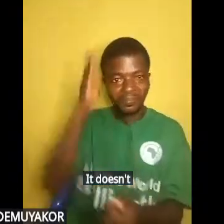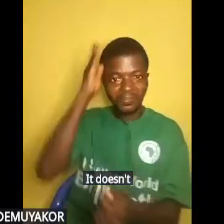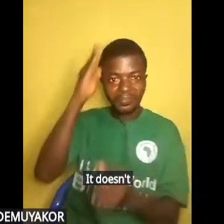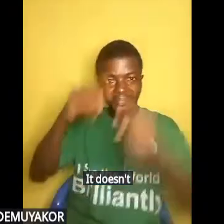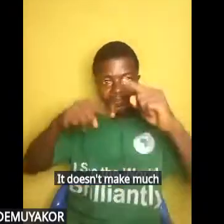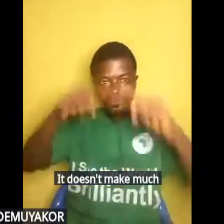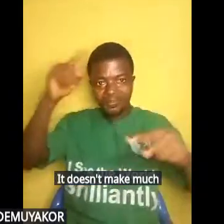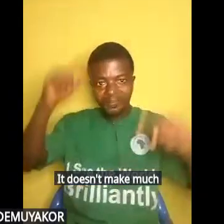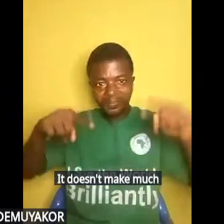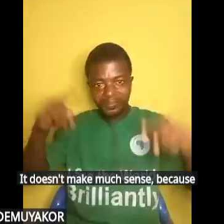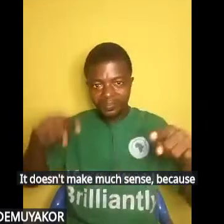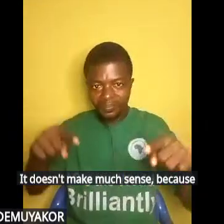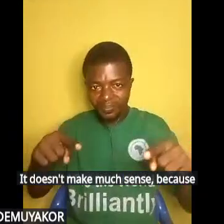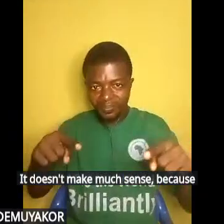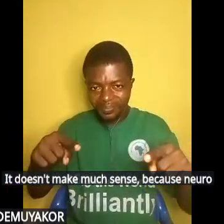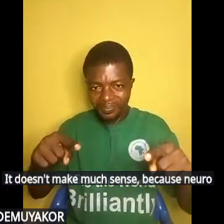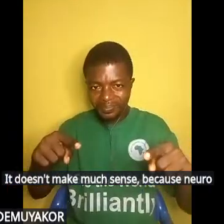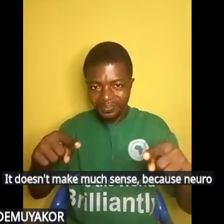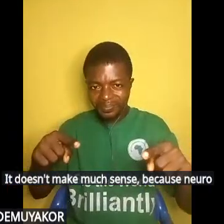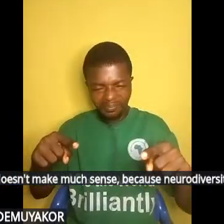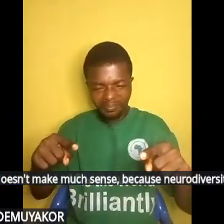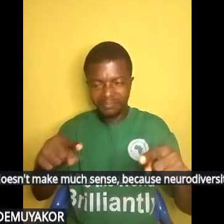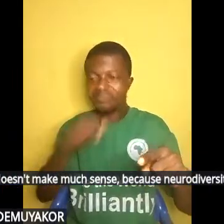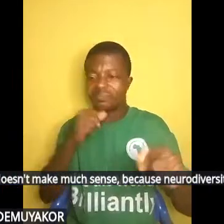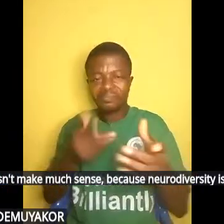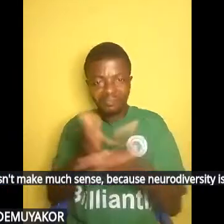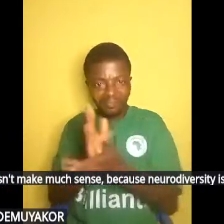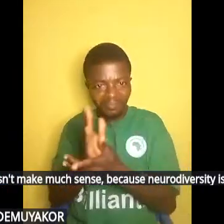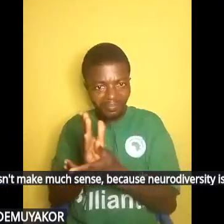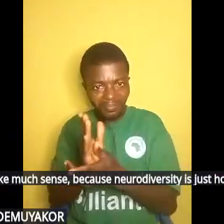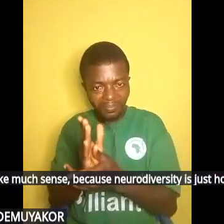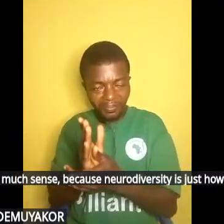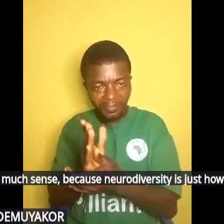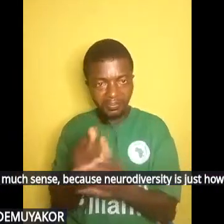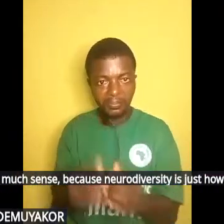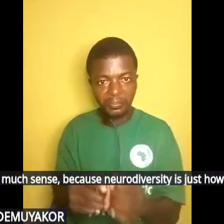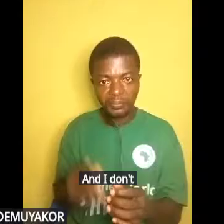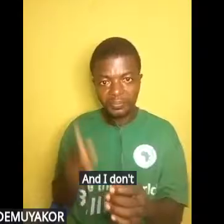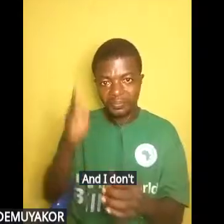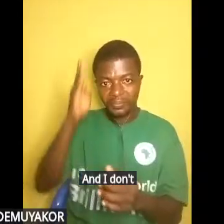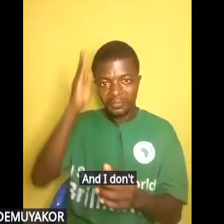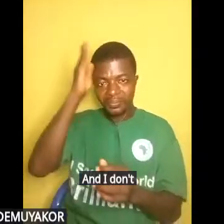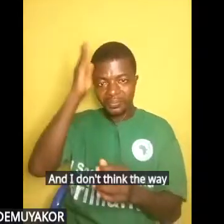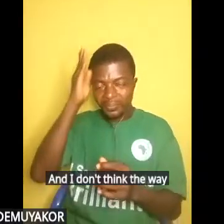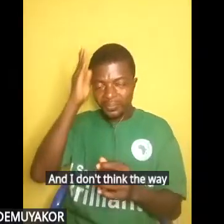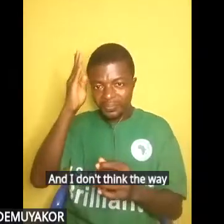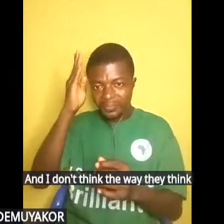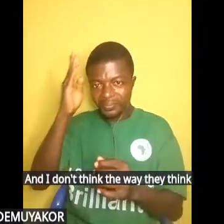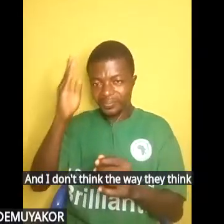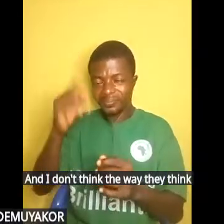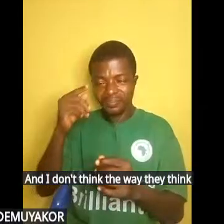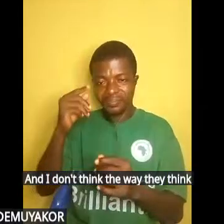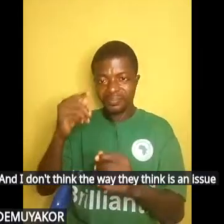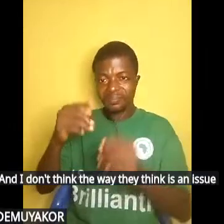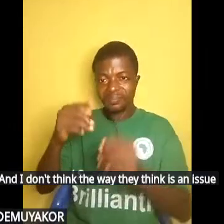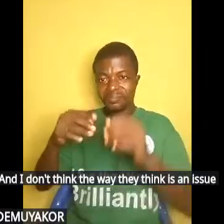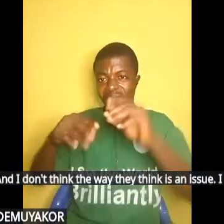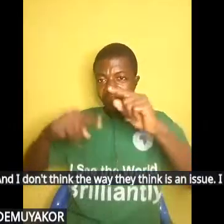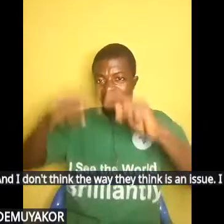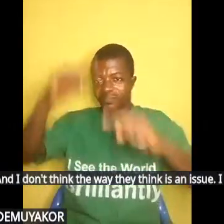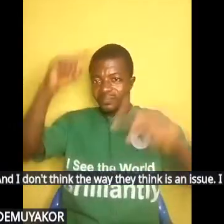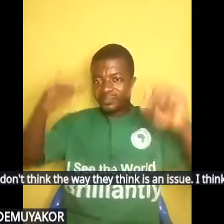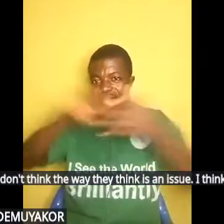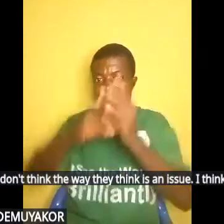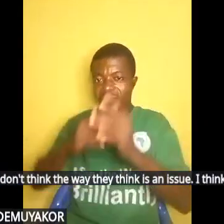much sense because neurodiversity is just how the brain thinks. And I don't think the way they think is an issue. I think the